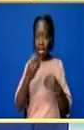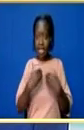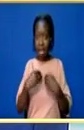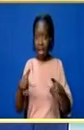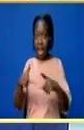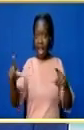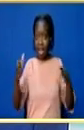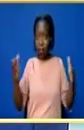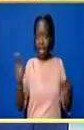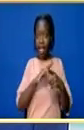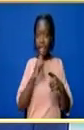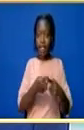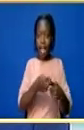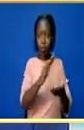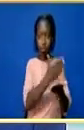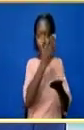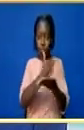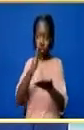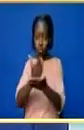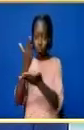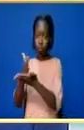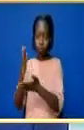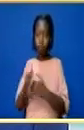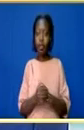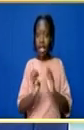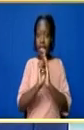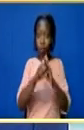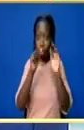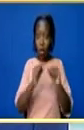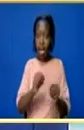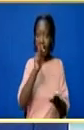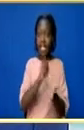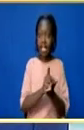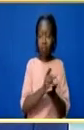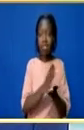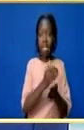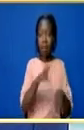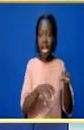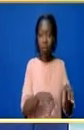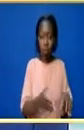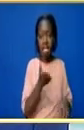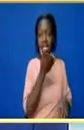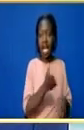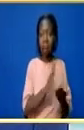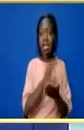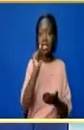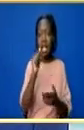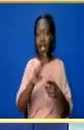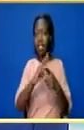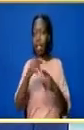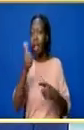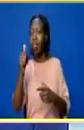small paddocks. Okay. So, for example, you can keep some in paddock A, some in paddock C, B, C, and